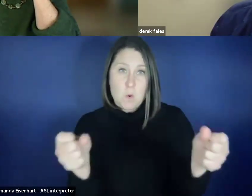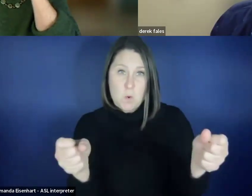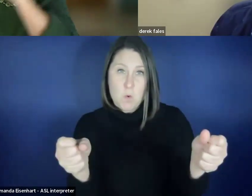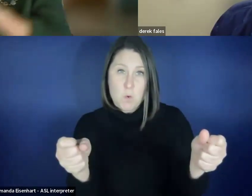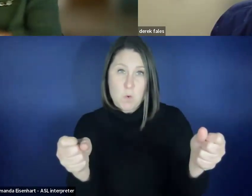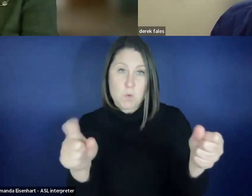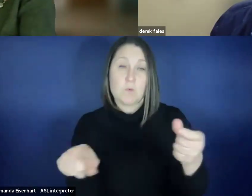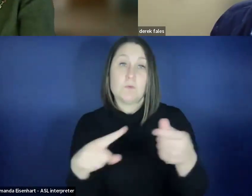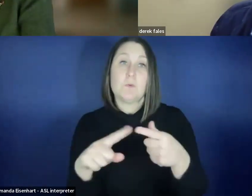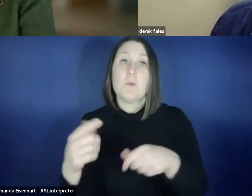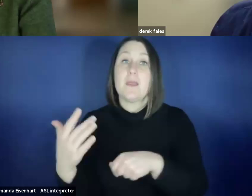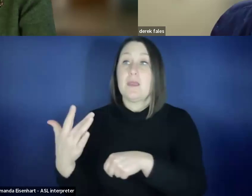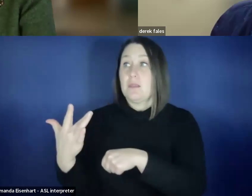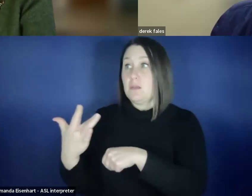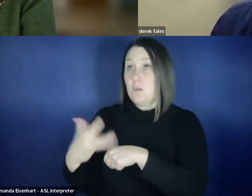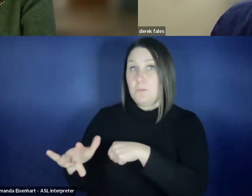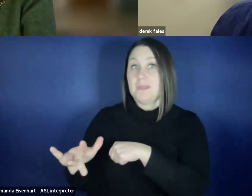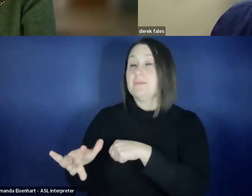lifespan opens for 21 and 29.